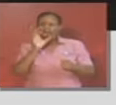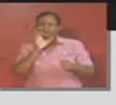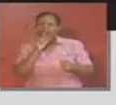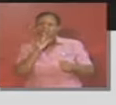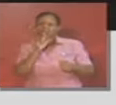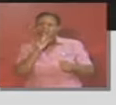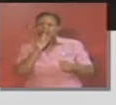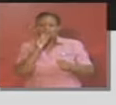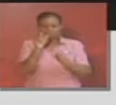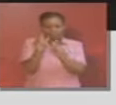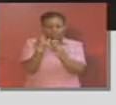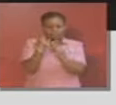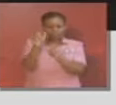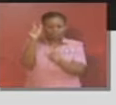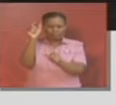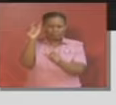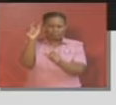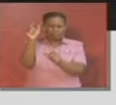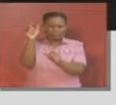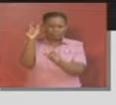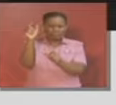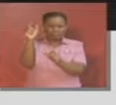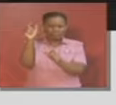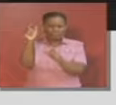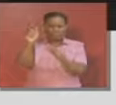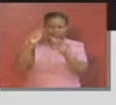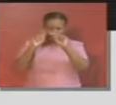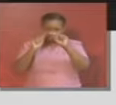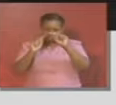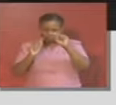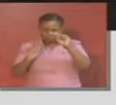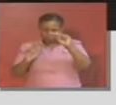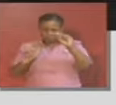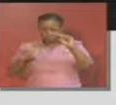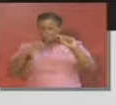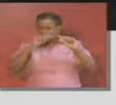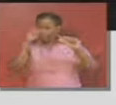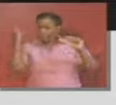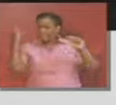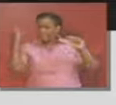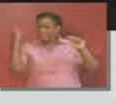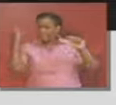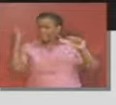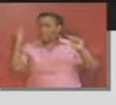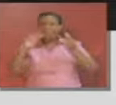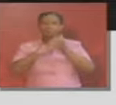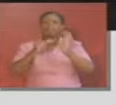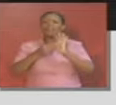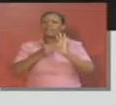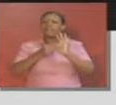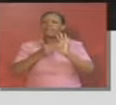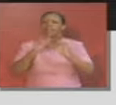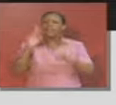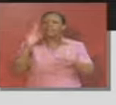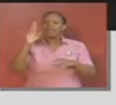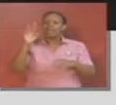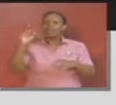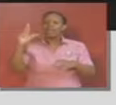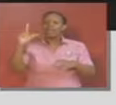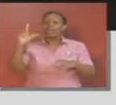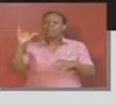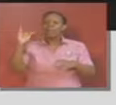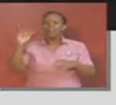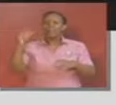that dotted black line, which we call our rolling 7-day average, we're going to see that we've started to see